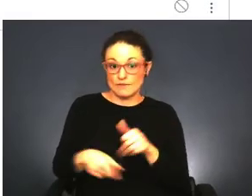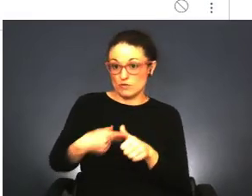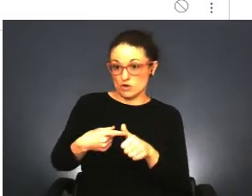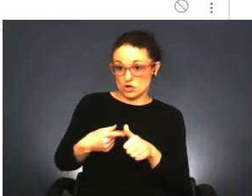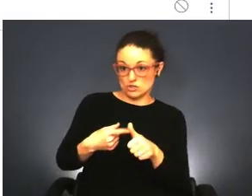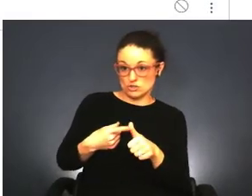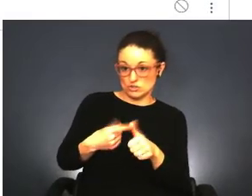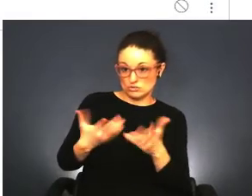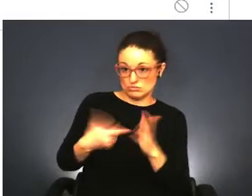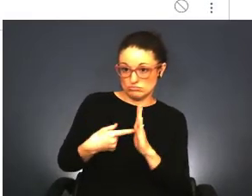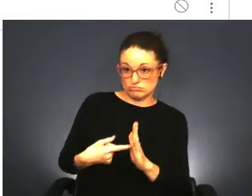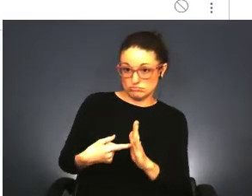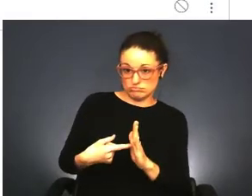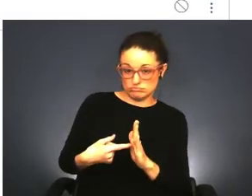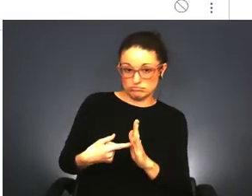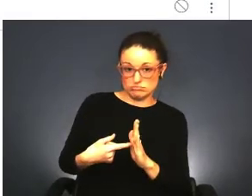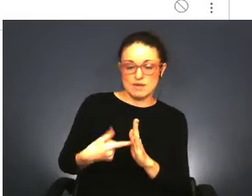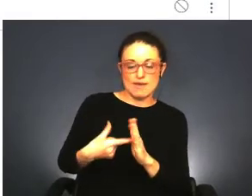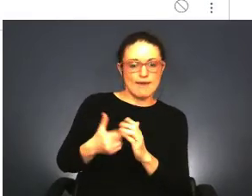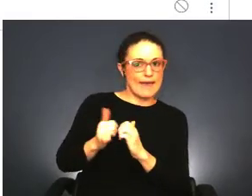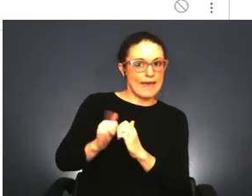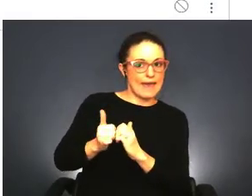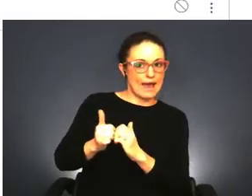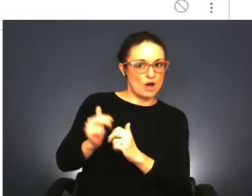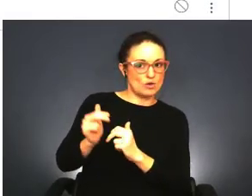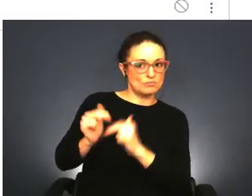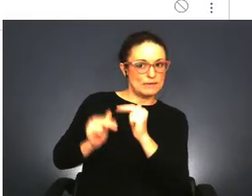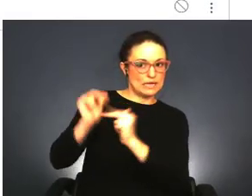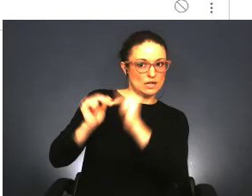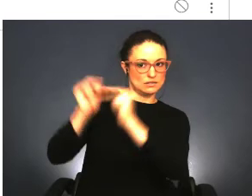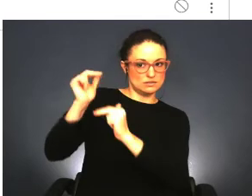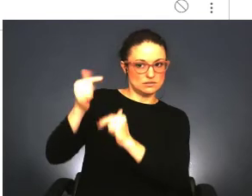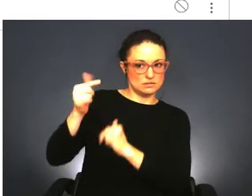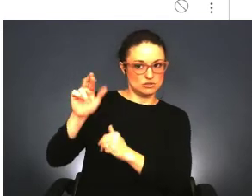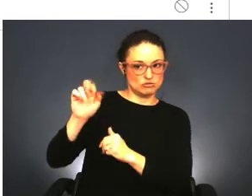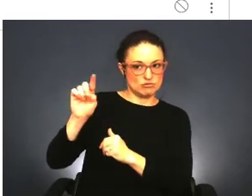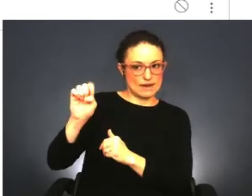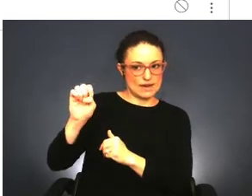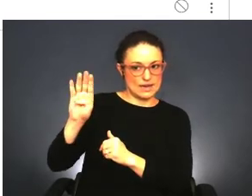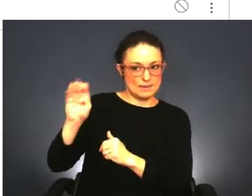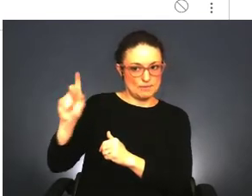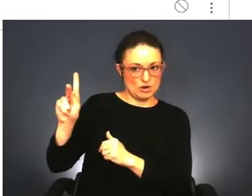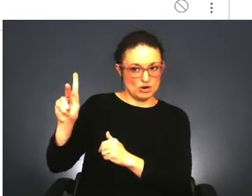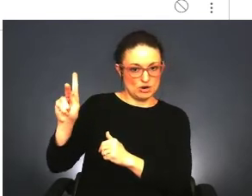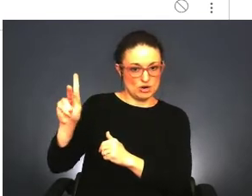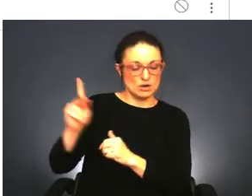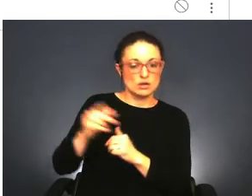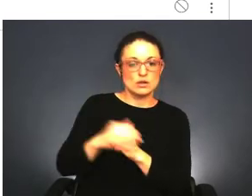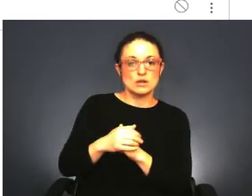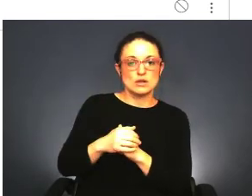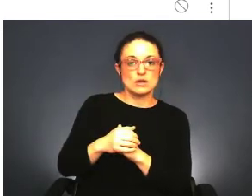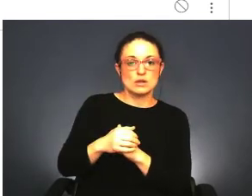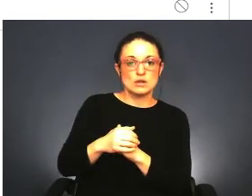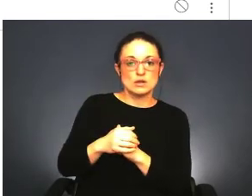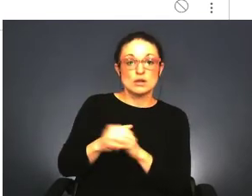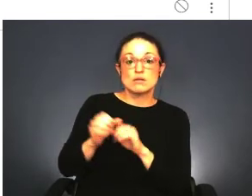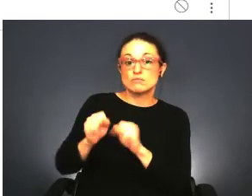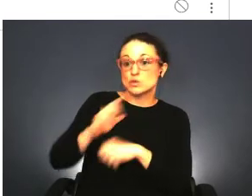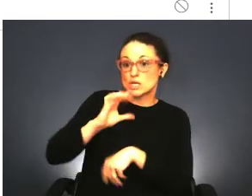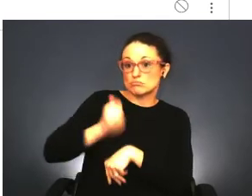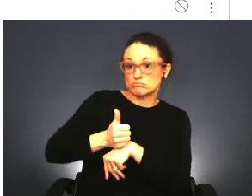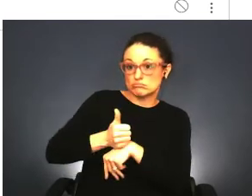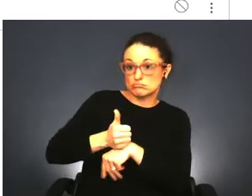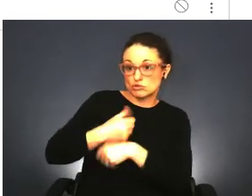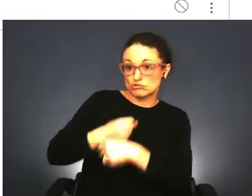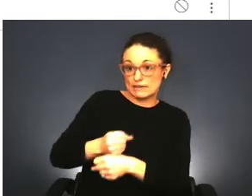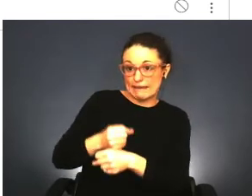show you is how you build your gradebook. And the way that you build your gradebook is to create assignments.